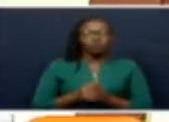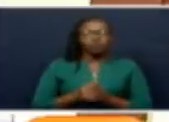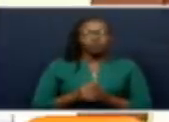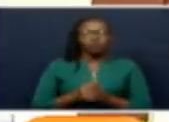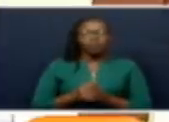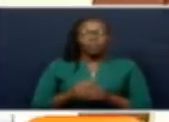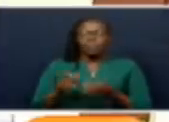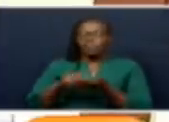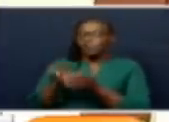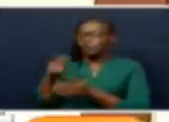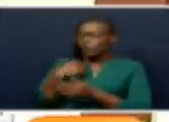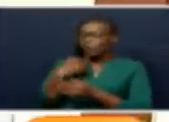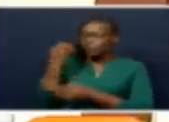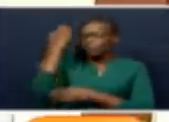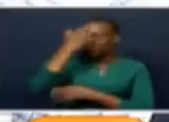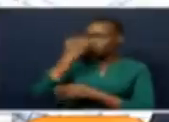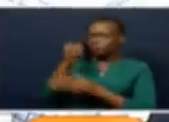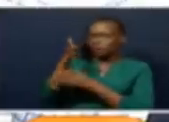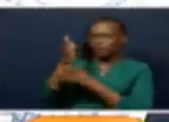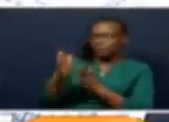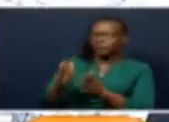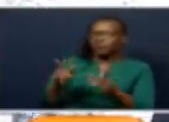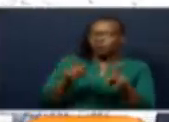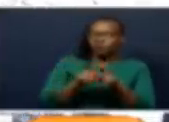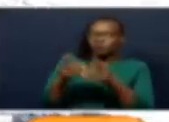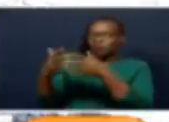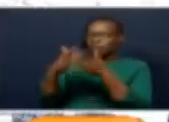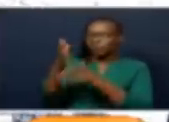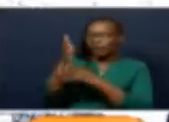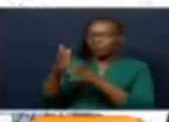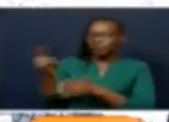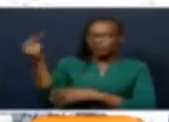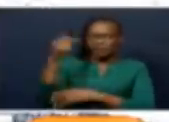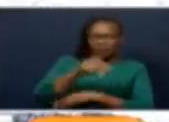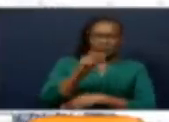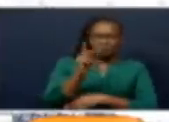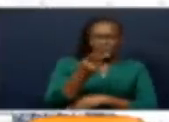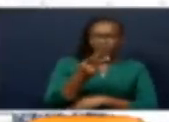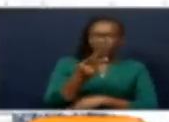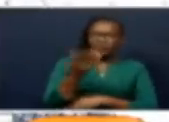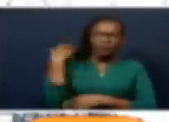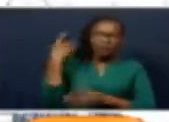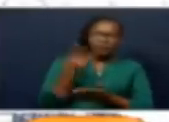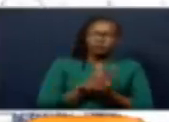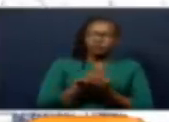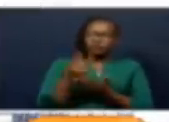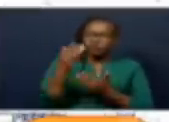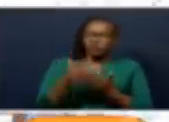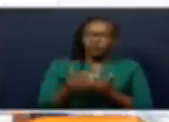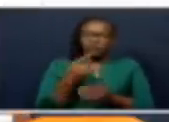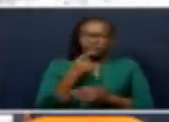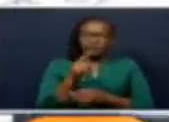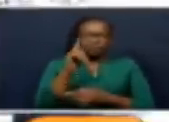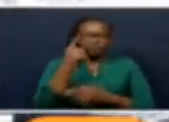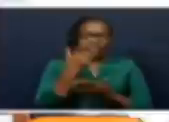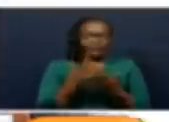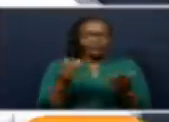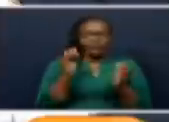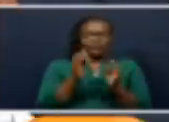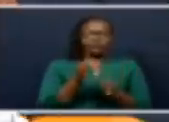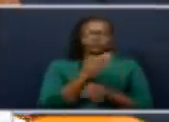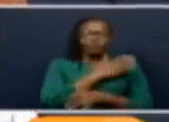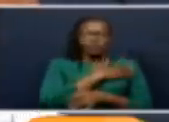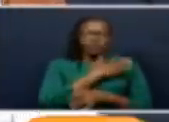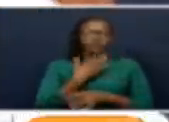European ambassadors and also the US ambassador to Kenya. They wrote an op-ed last weekend. Yeah. And they said the first thing, if NASA wants to talk,